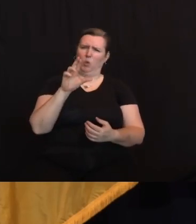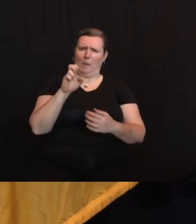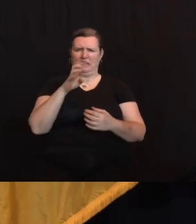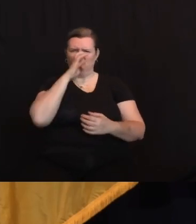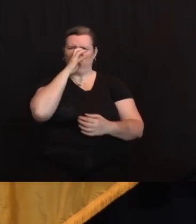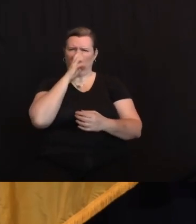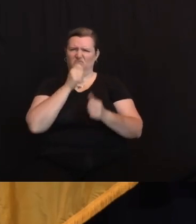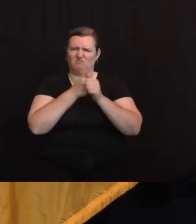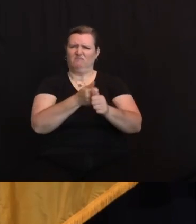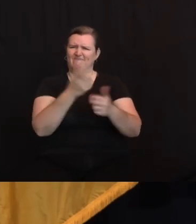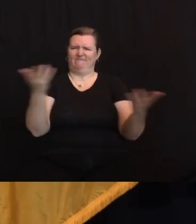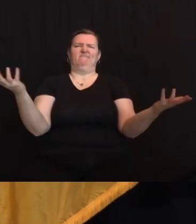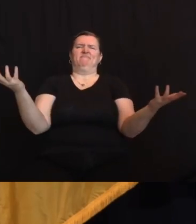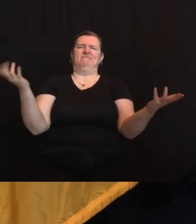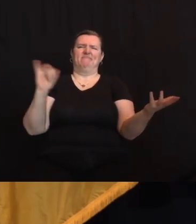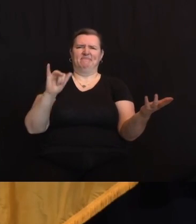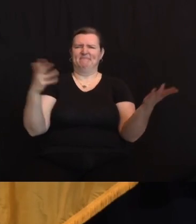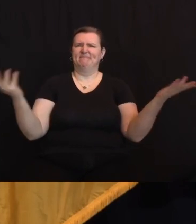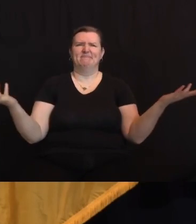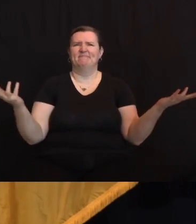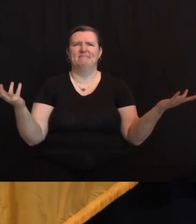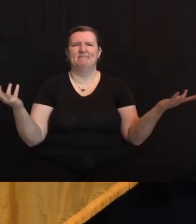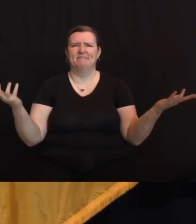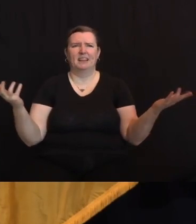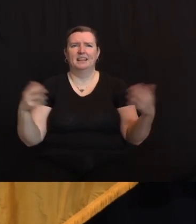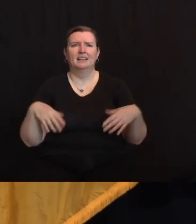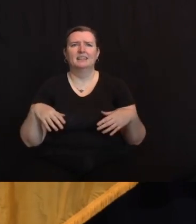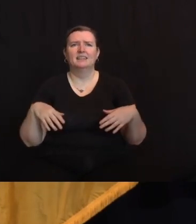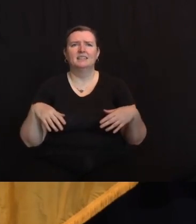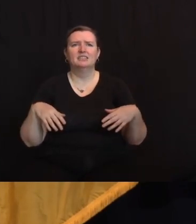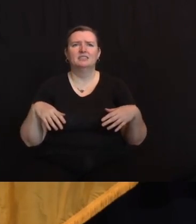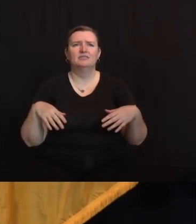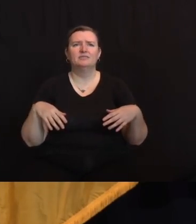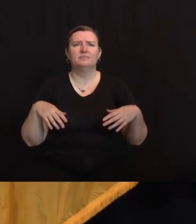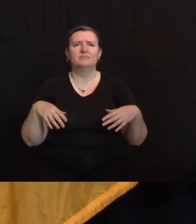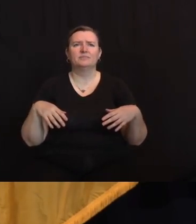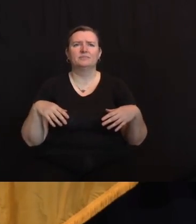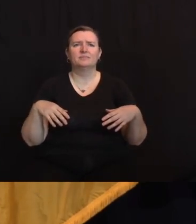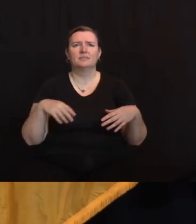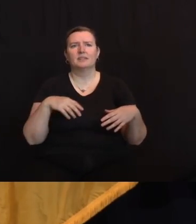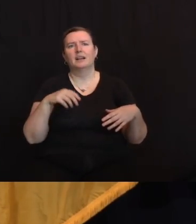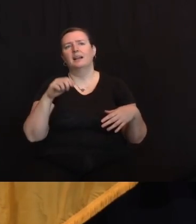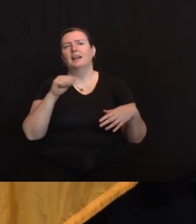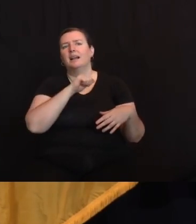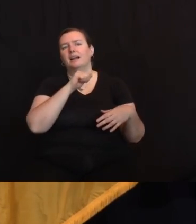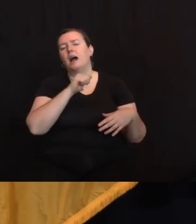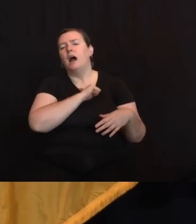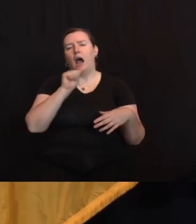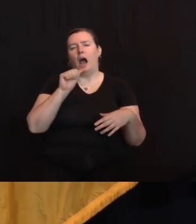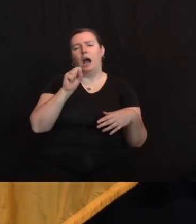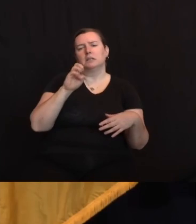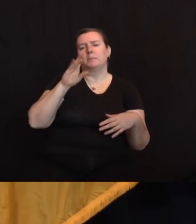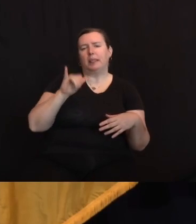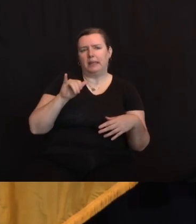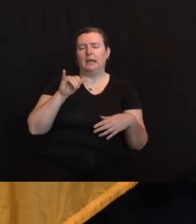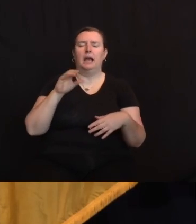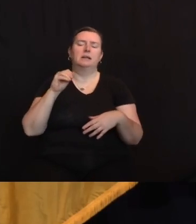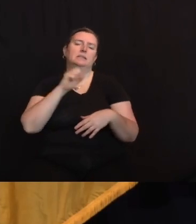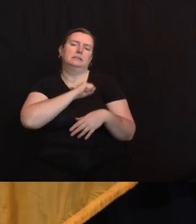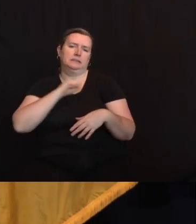that." Since lawmakers are being asked to approve this tomorrow, can you be specific today about the ways you will spend $2.7